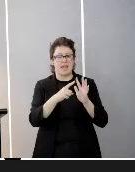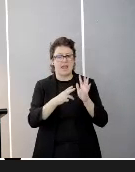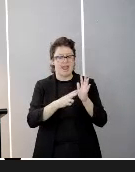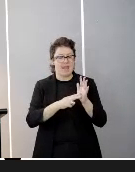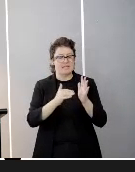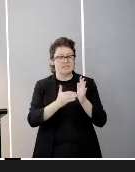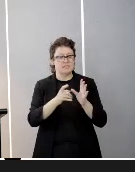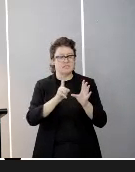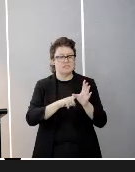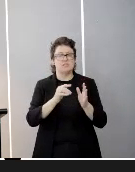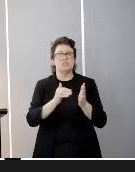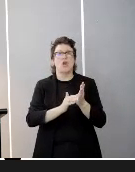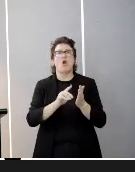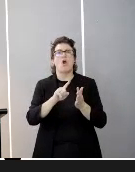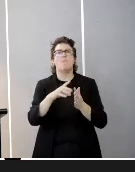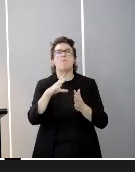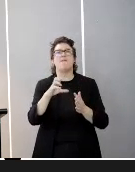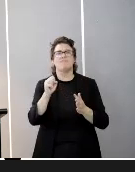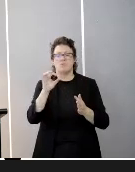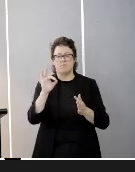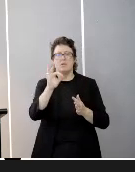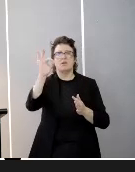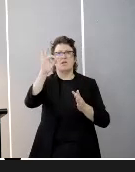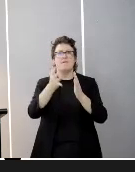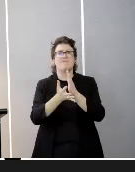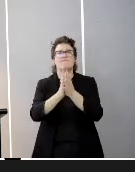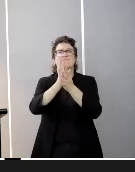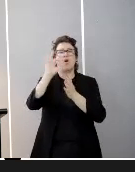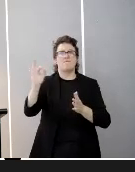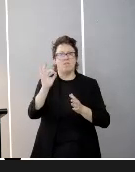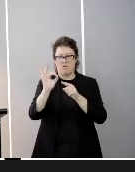firefly, and that enzyme gives the firefly the ability to light up.